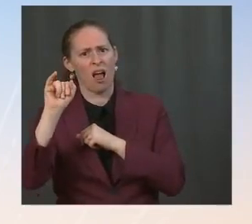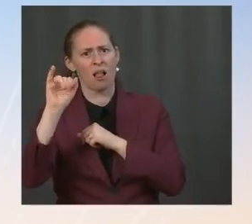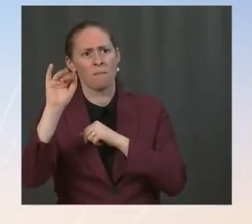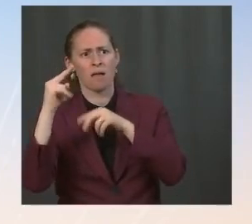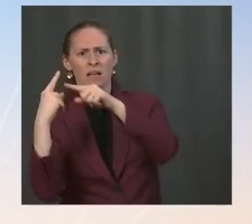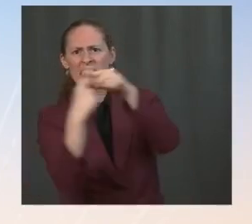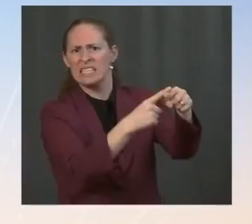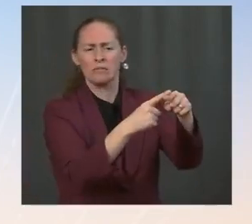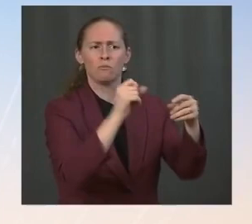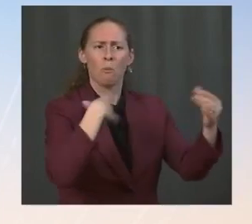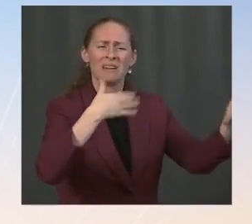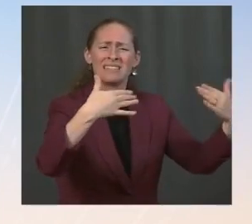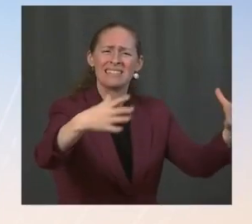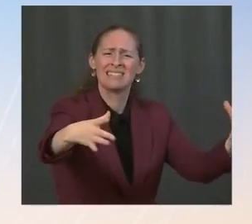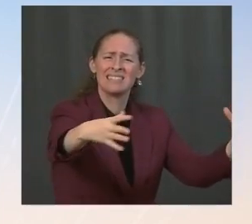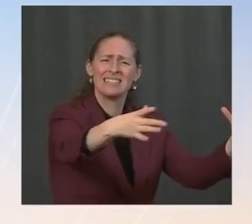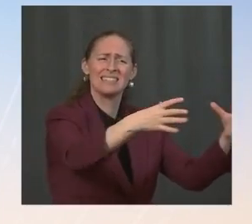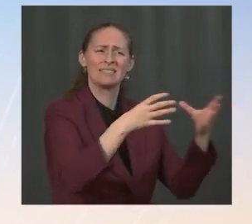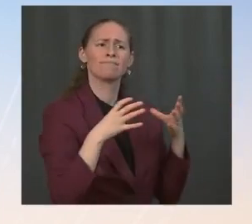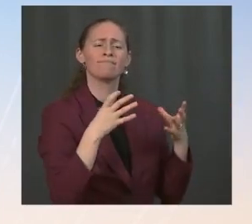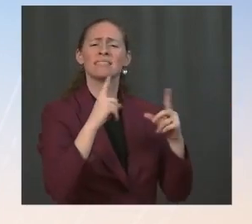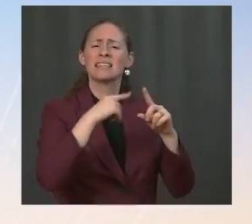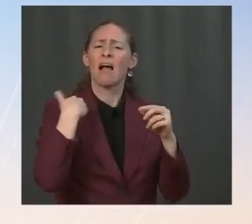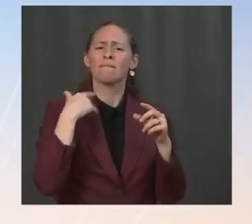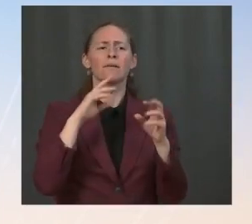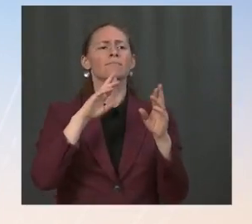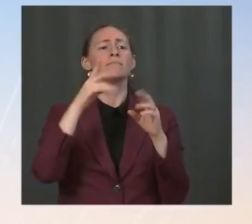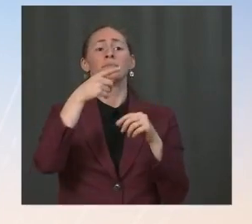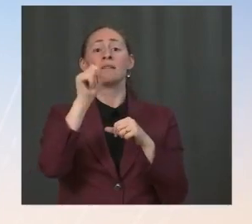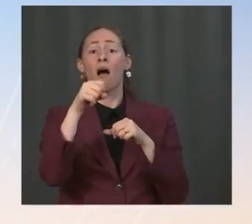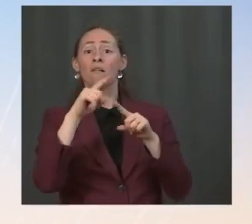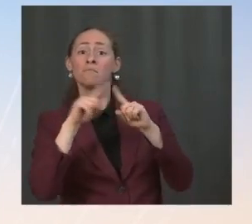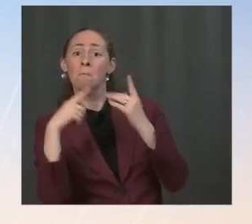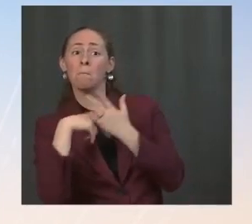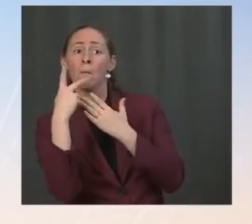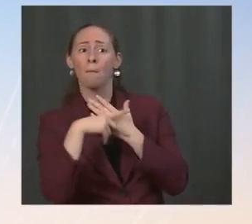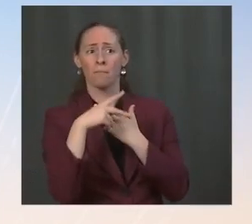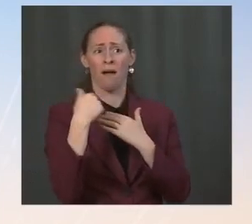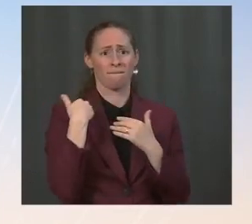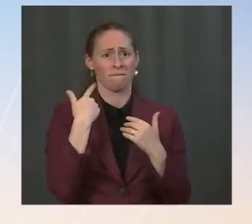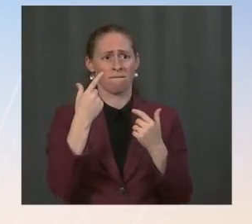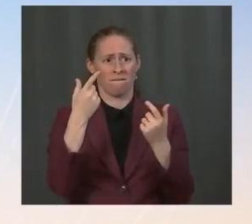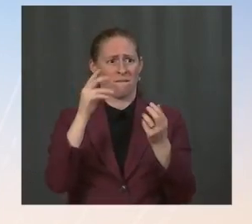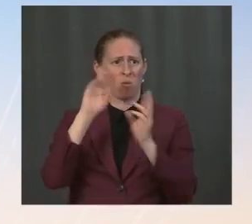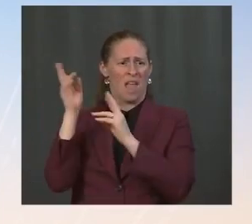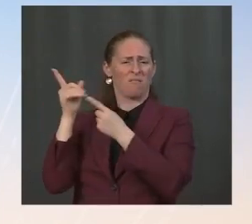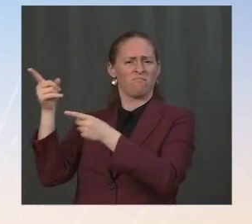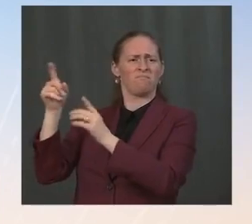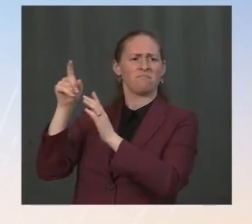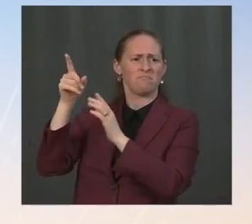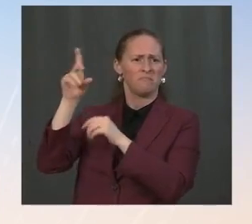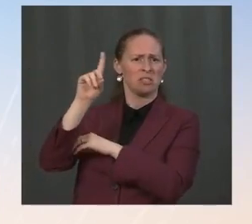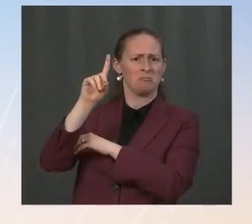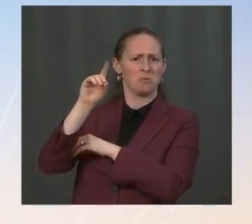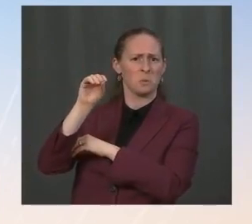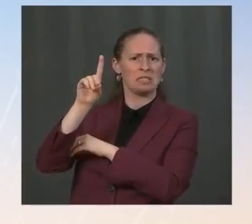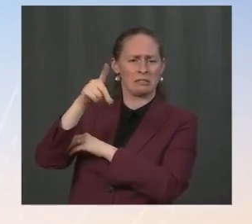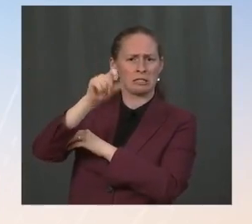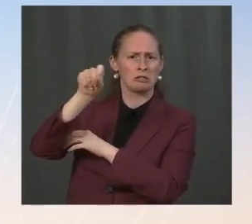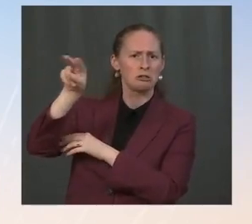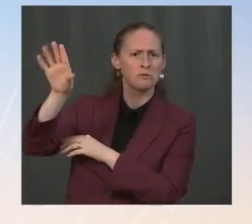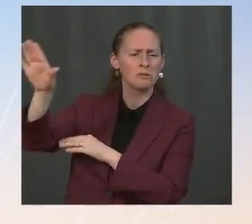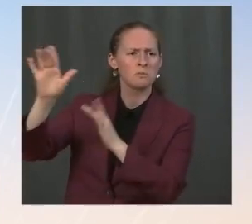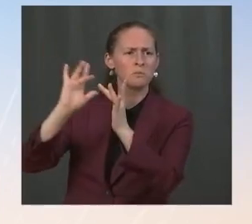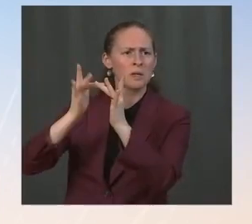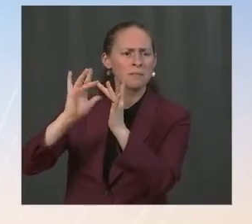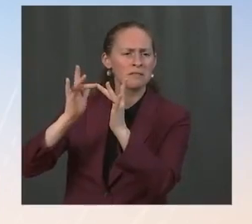of programs. If individuals have questions, information is available on the State Department website and the Department of Defense website. Go ahead. Thank you. Over